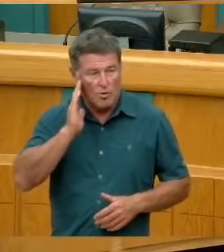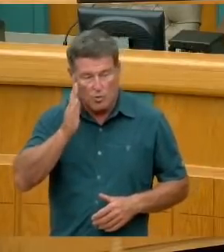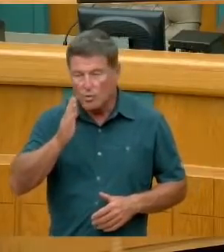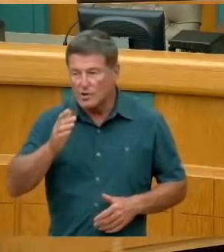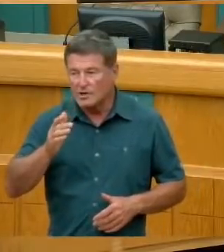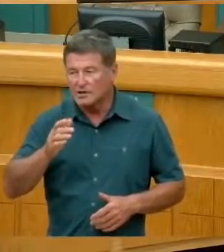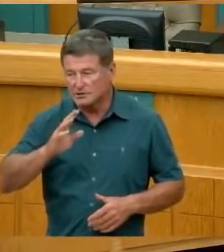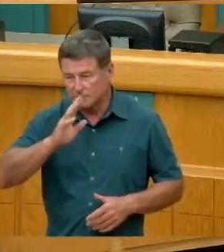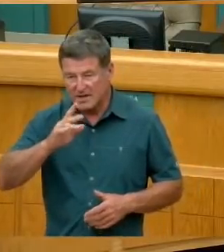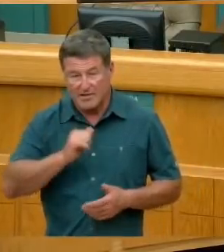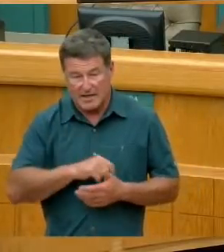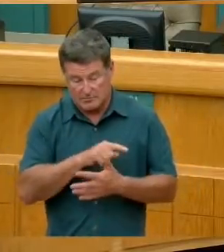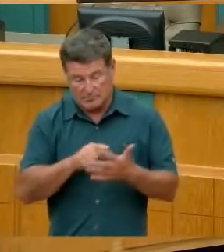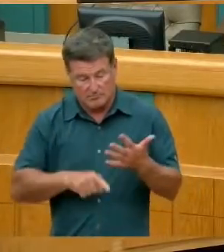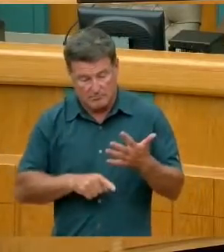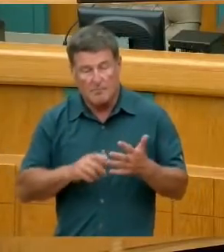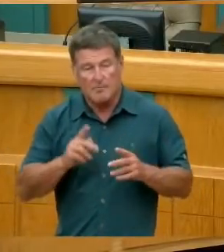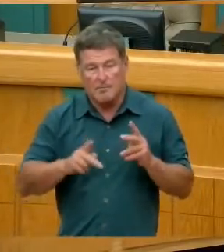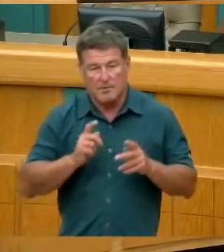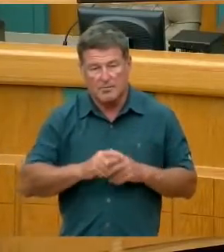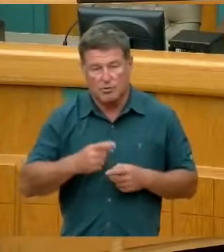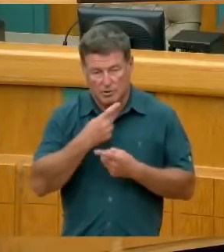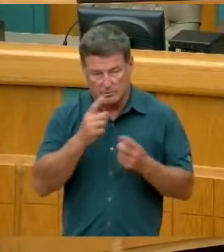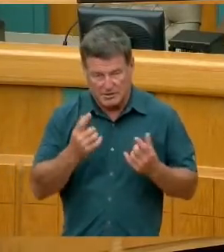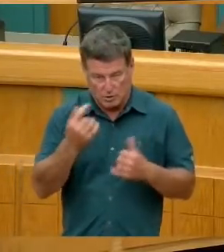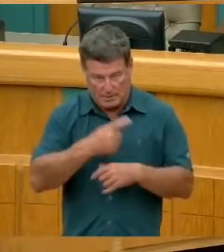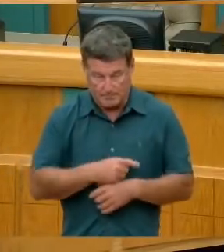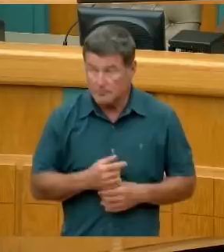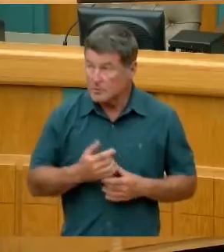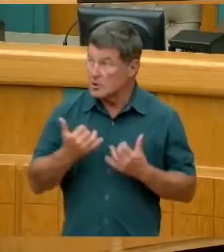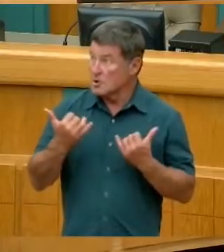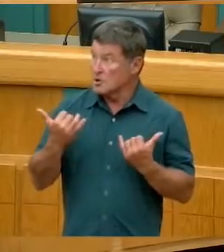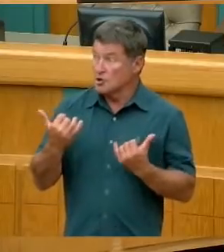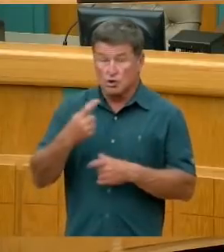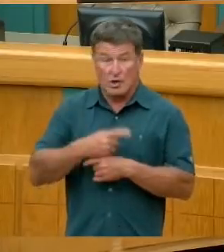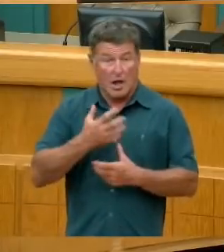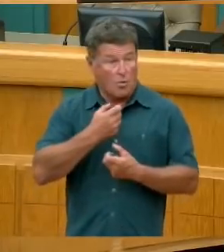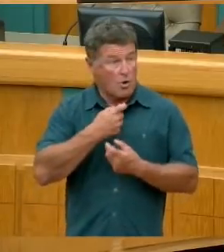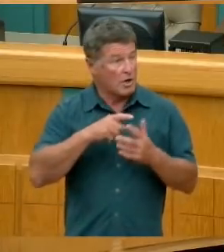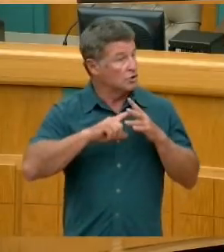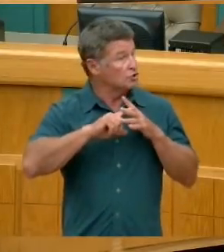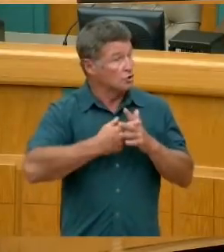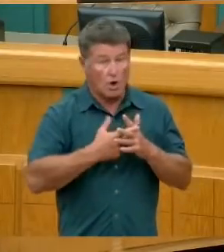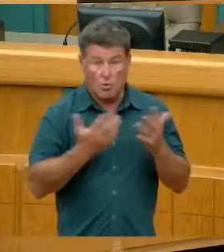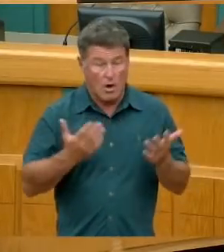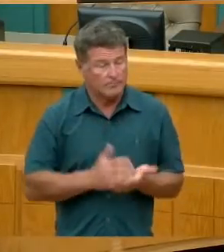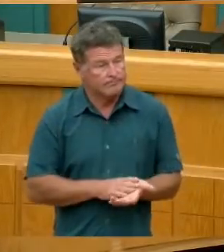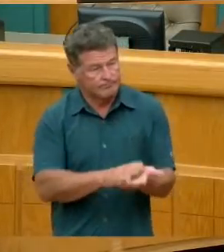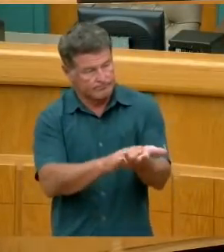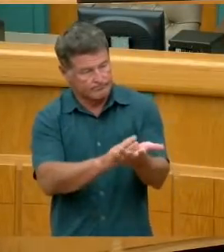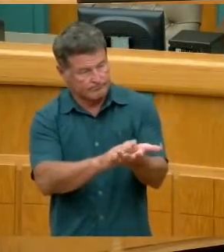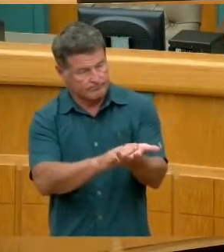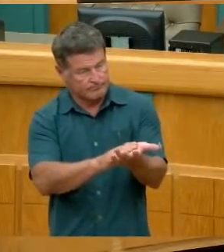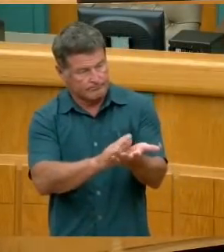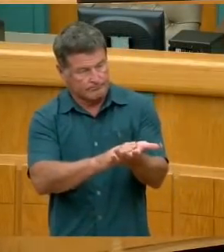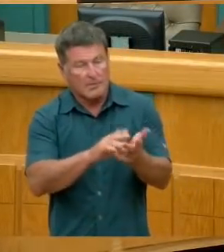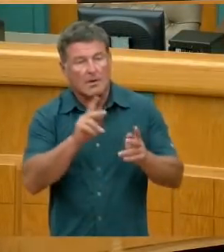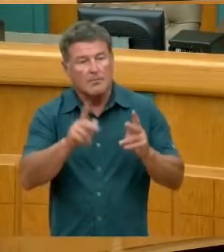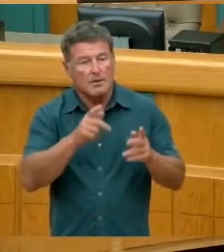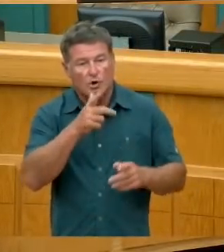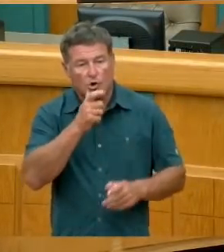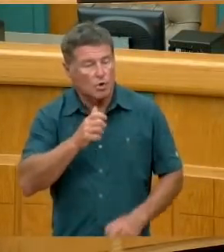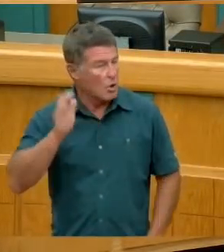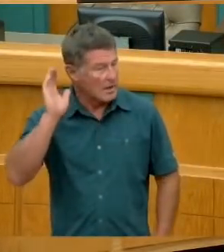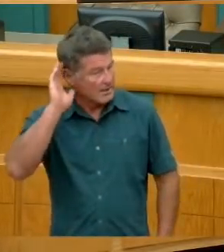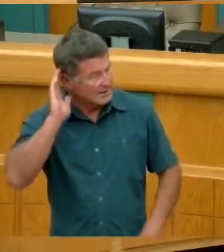Mayor? And so that'll be our briefing for today. I did want to begin by acknowledging listeners